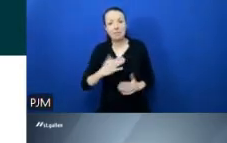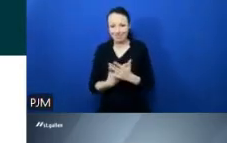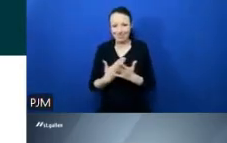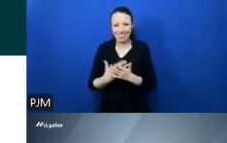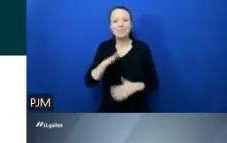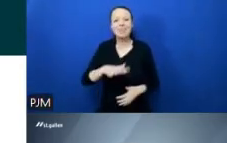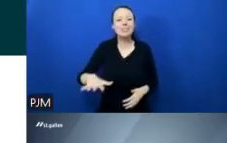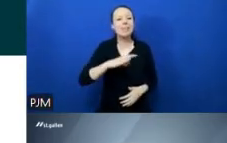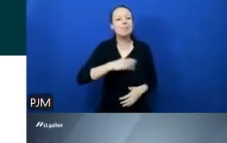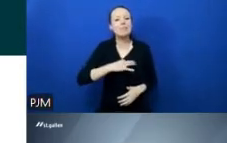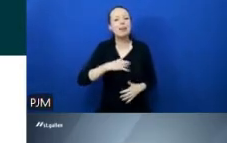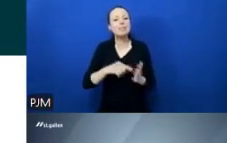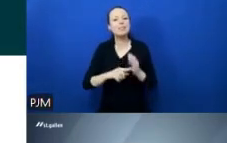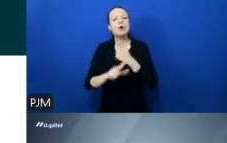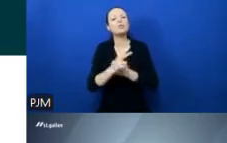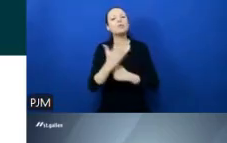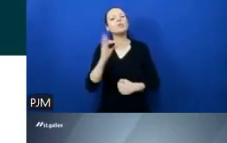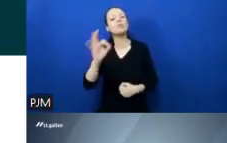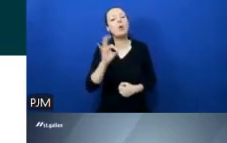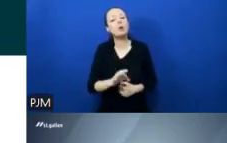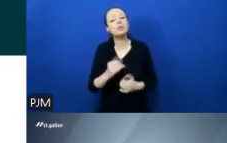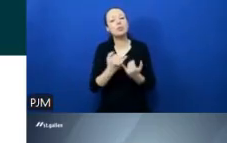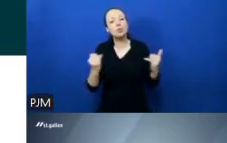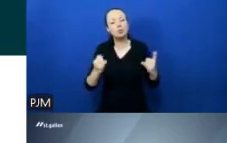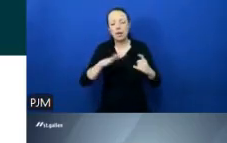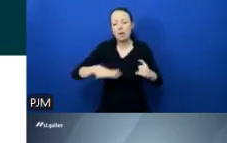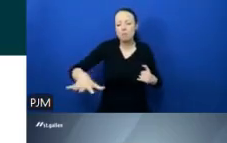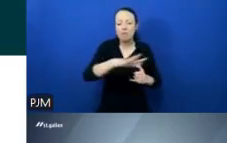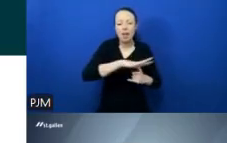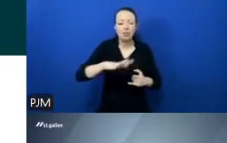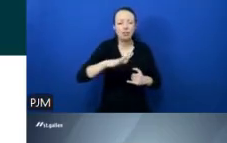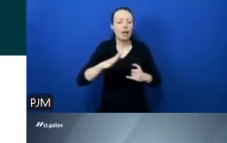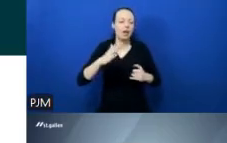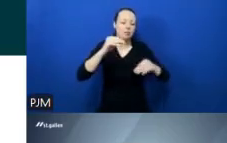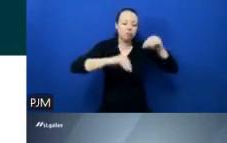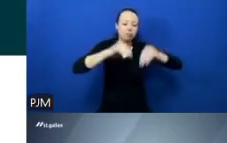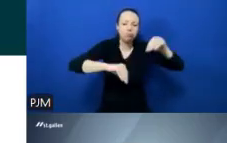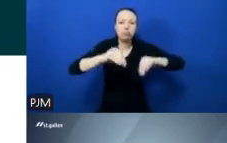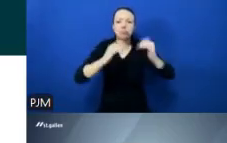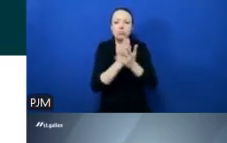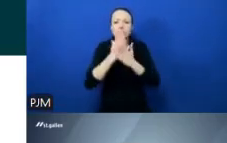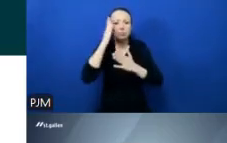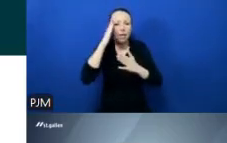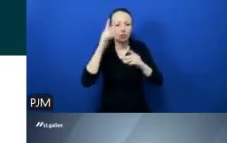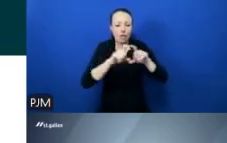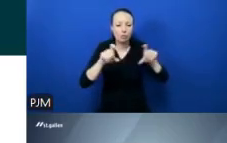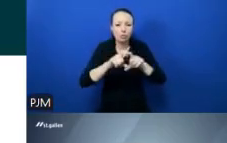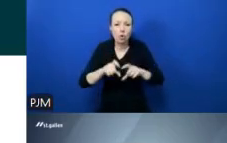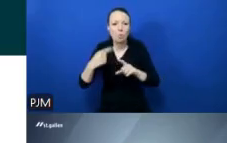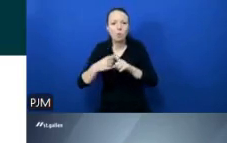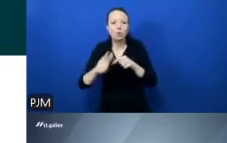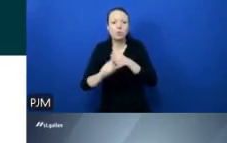since they are 85% of the surface built area and also 70% of the